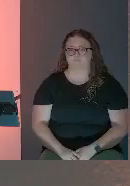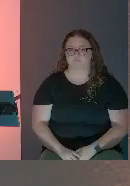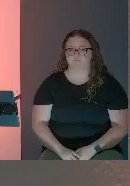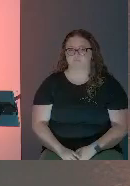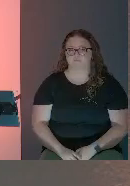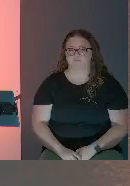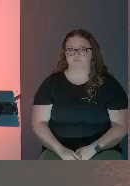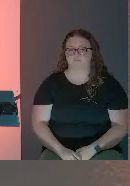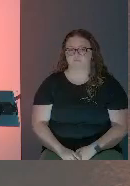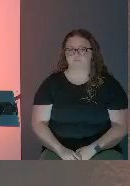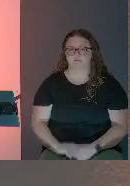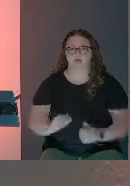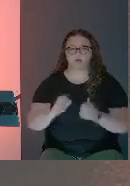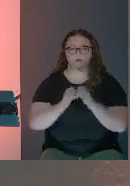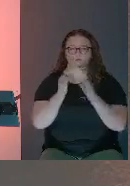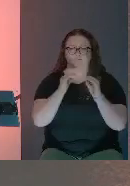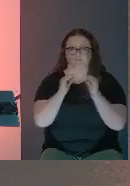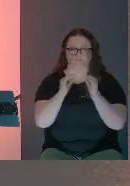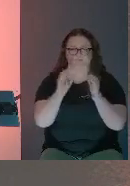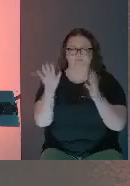And you know where and how he fixes that mess?